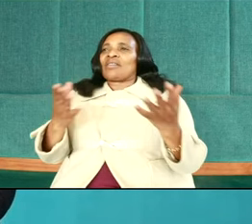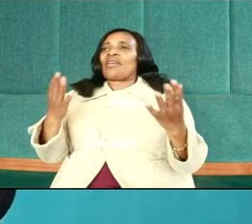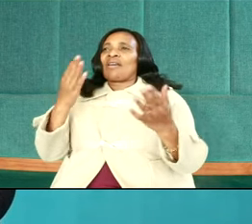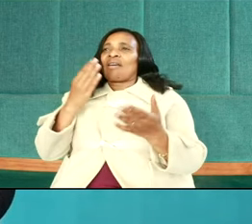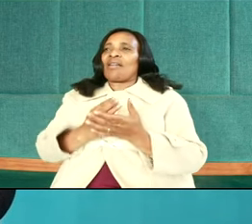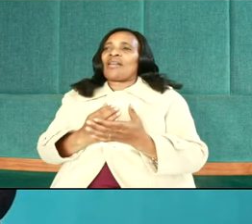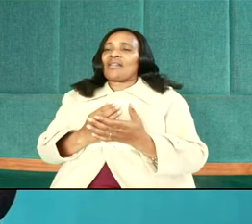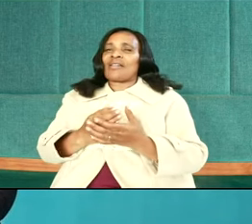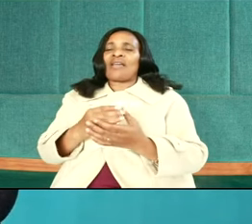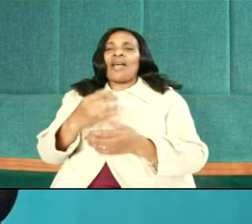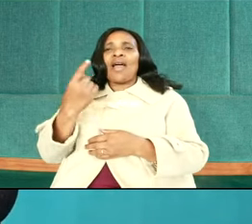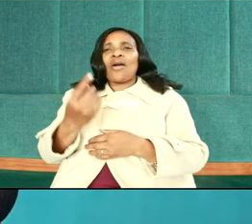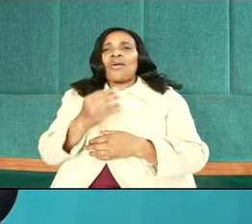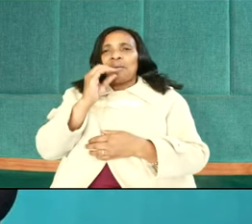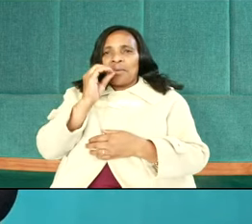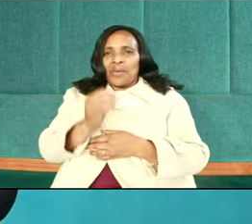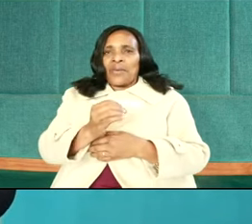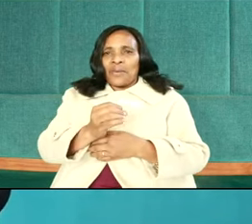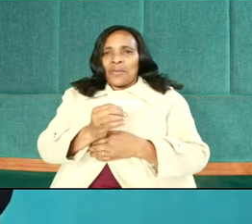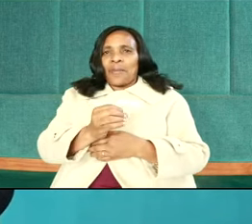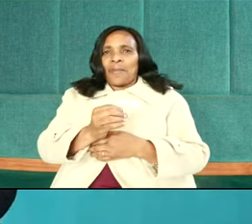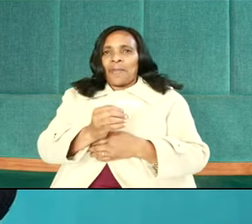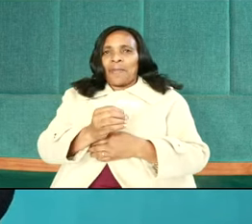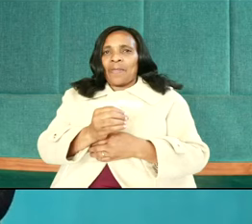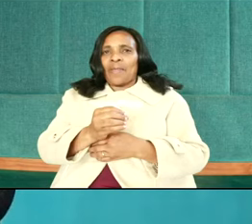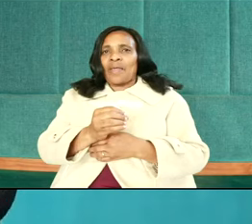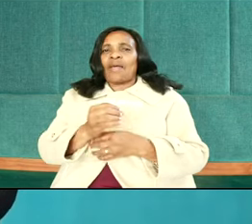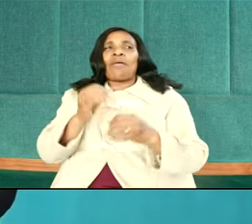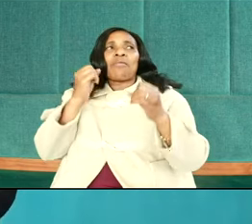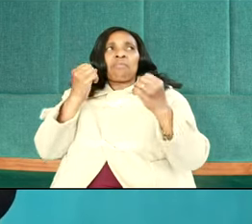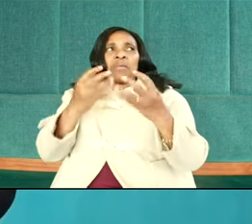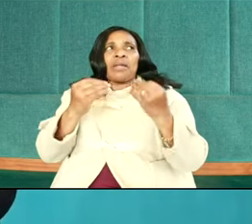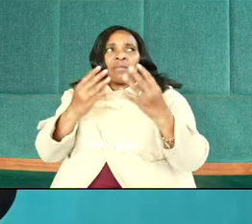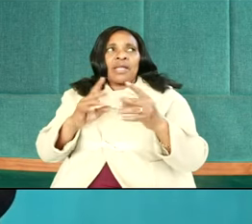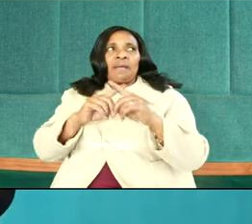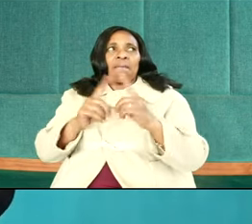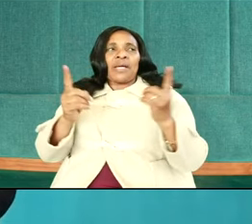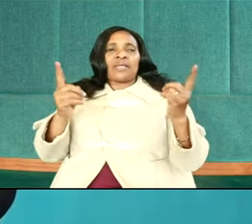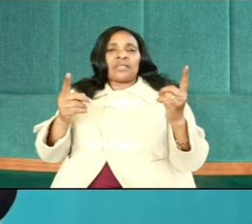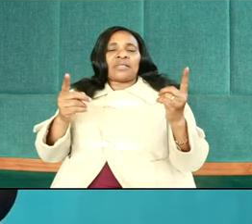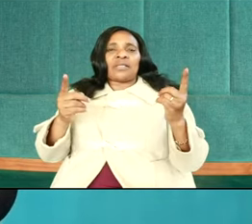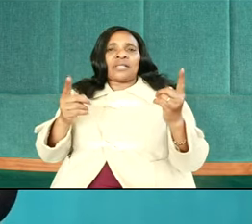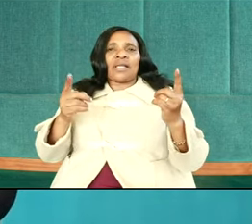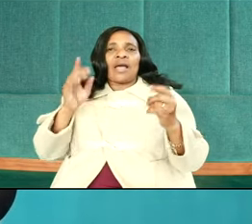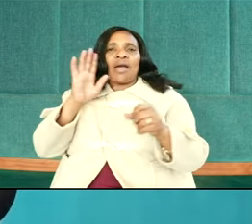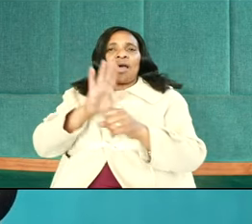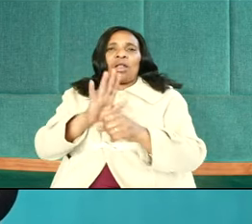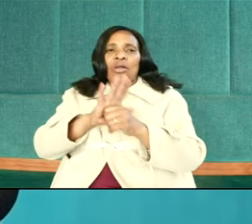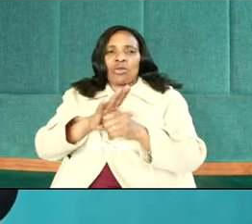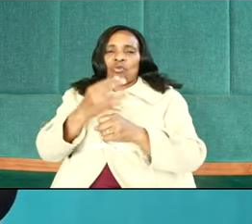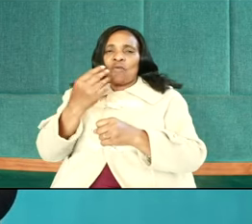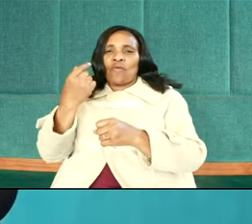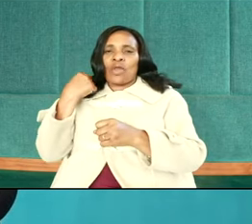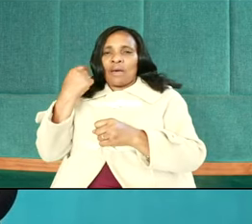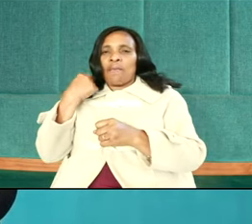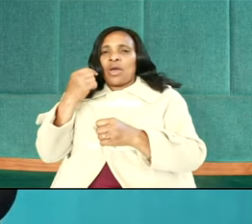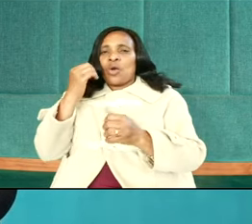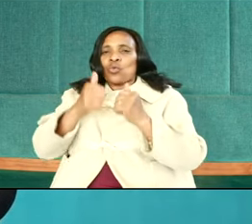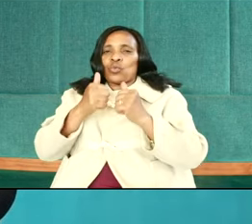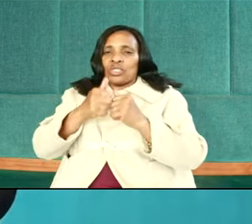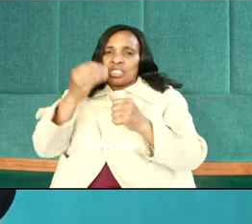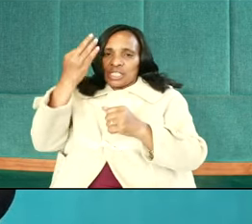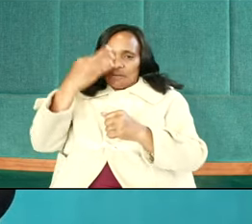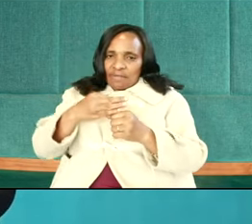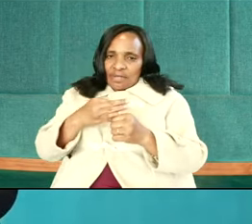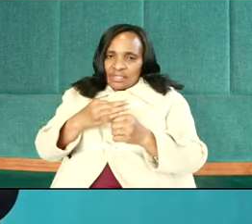but you're not alone. And we might not be many, but we are quite a number that are still in the faith